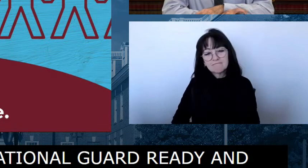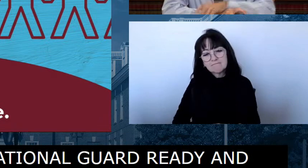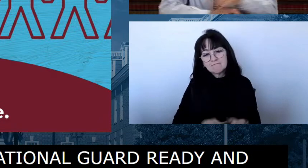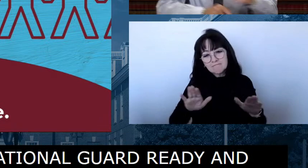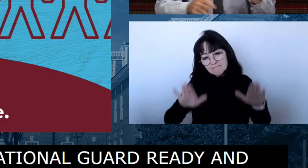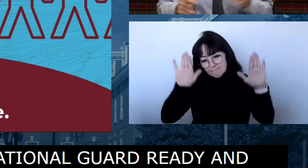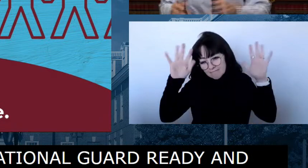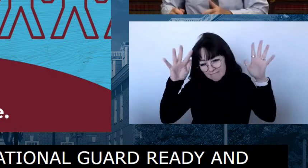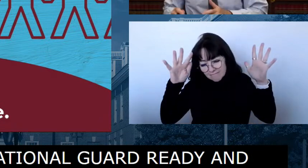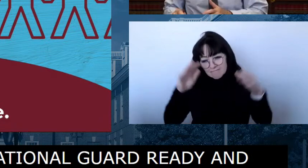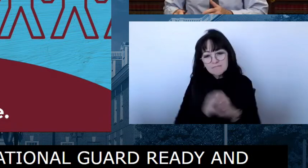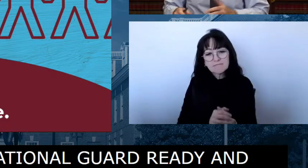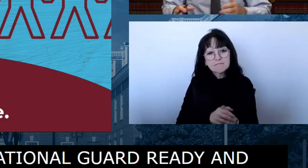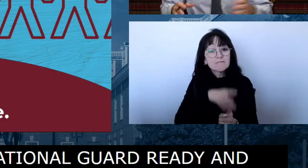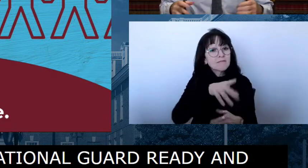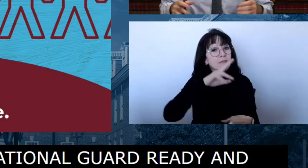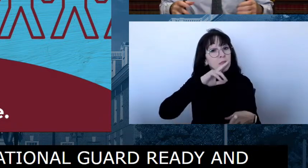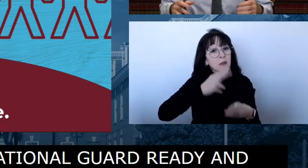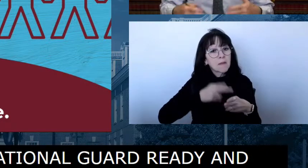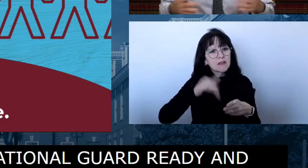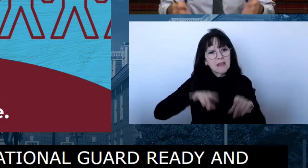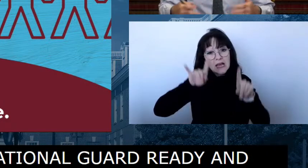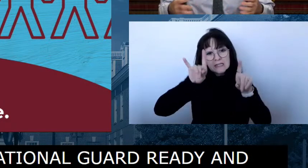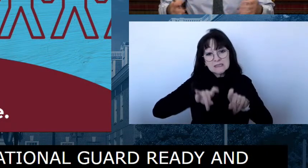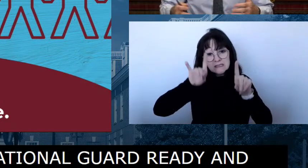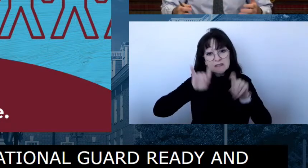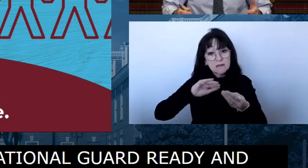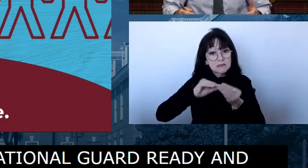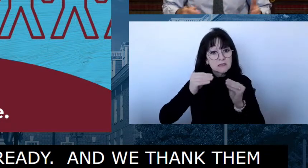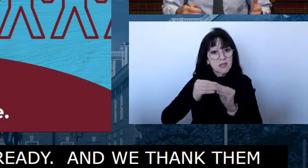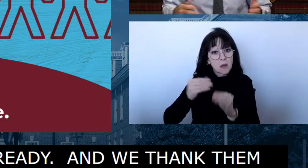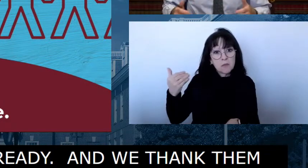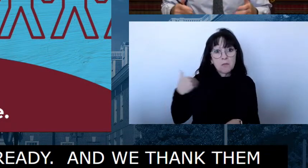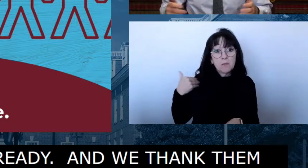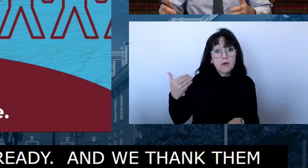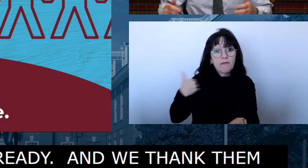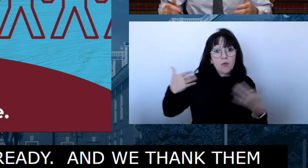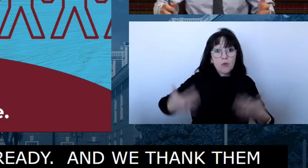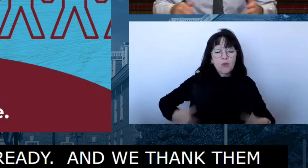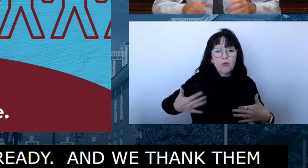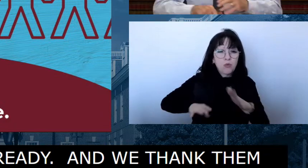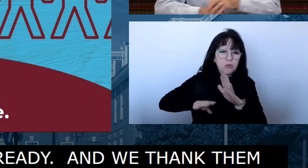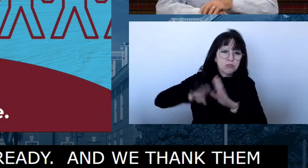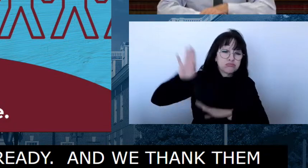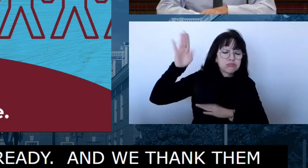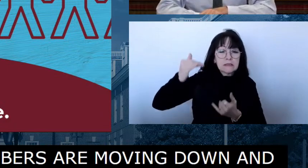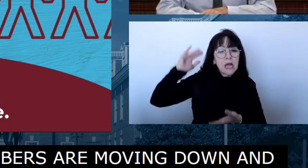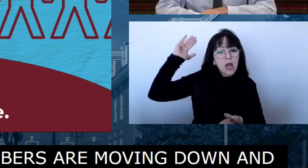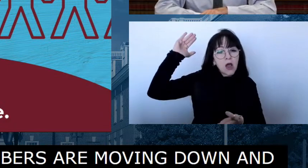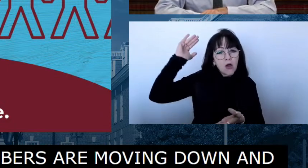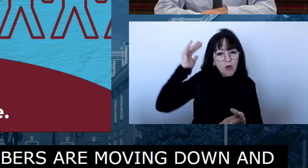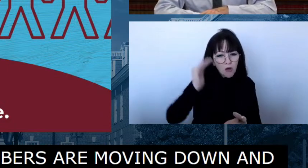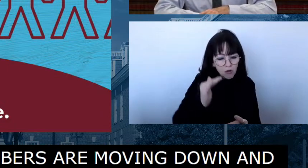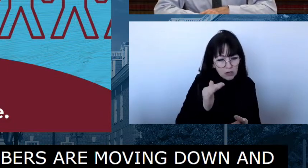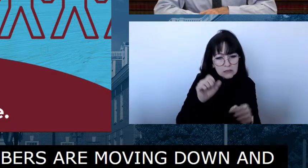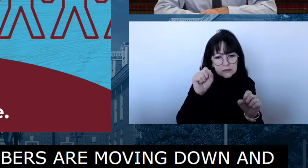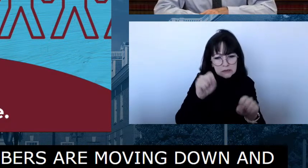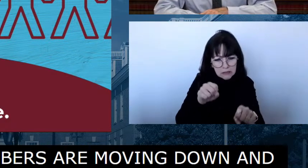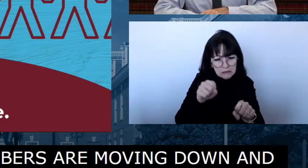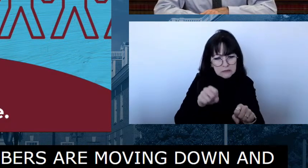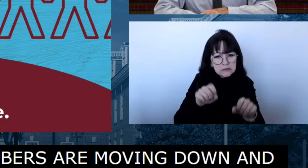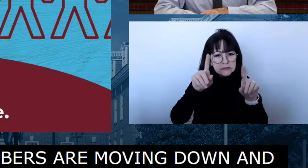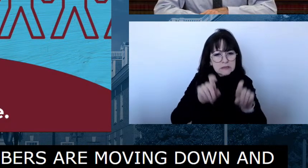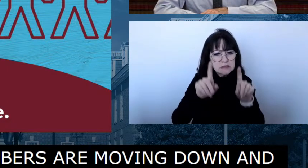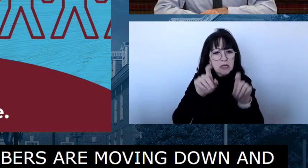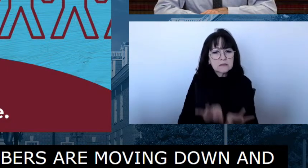And so we're moving into a new phase where folks need to think about testing as a way to monitor the spread, the existence of the